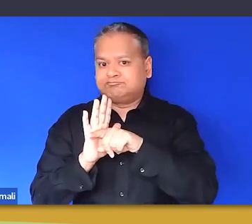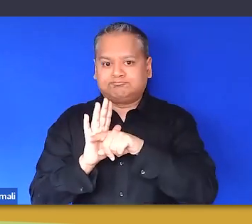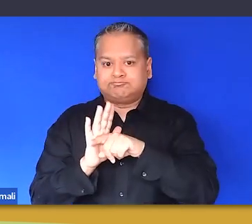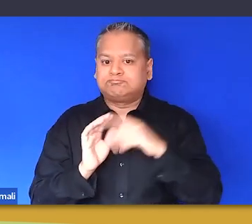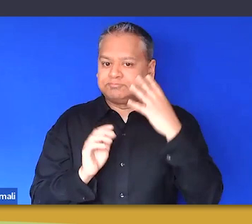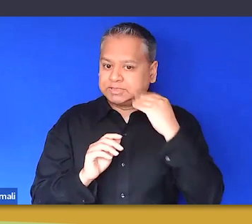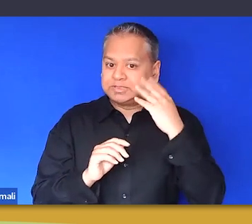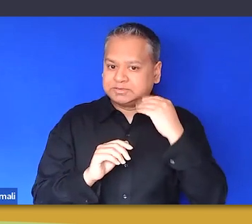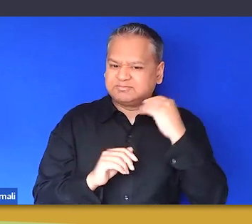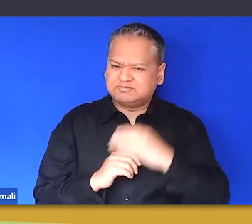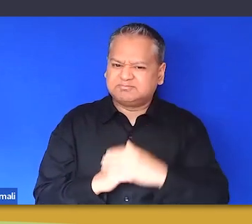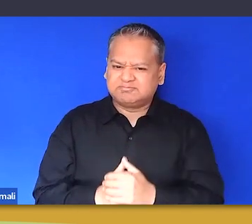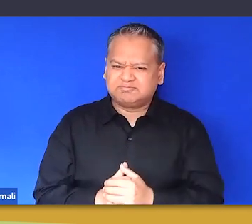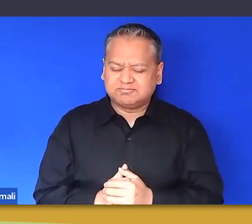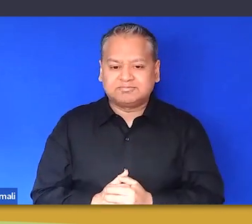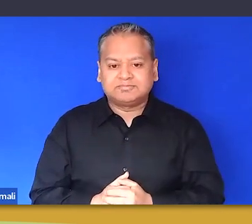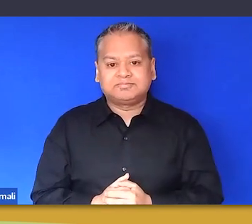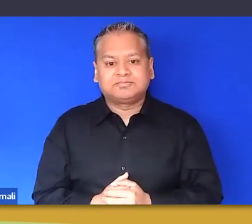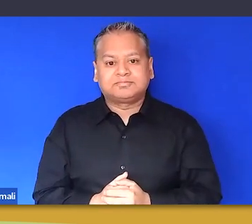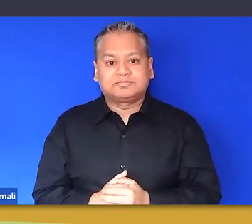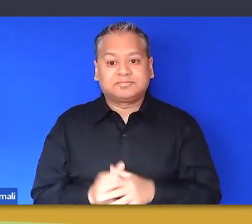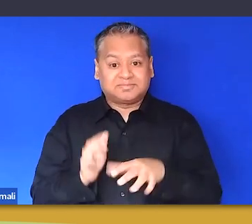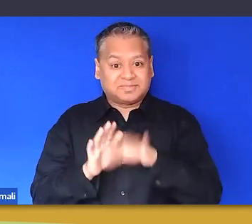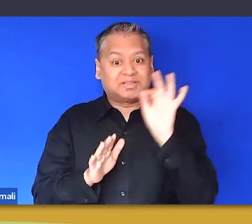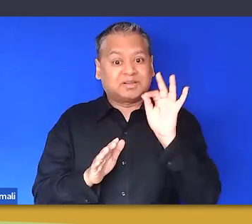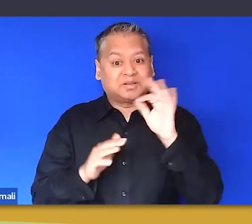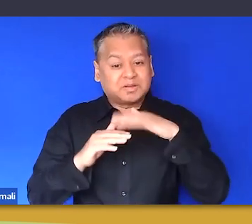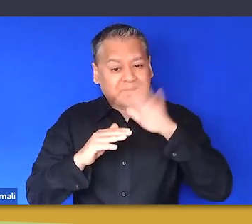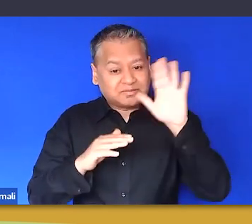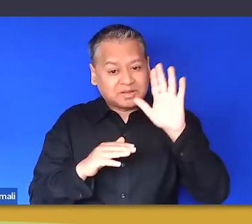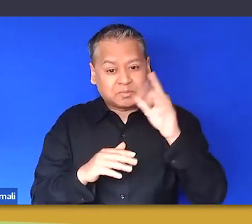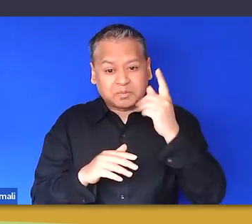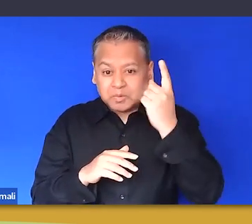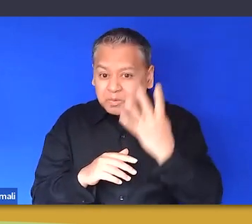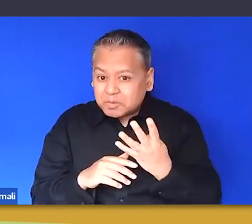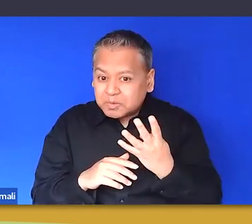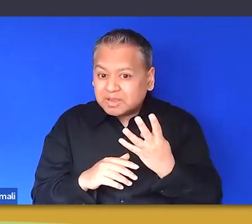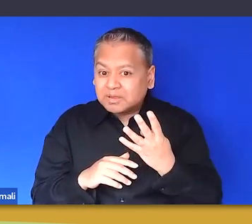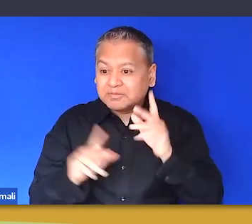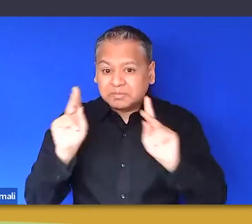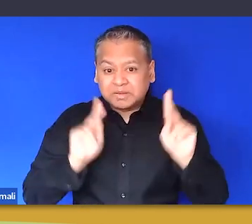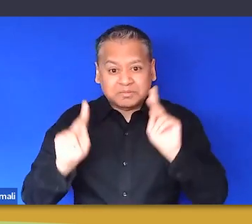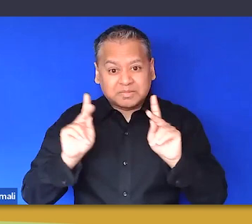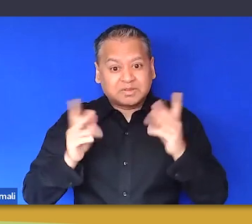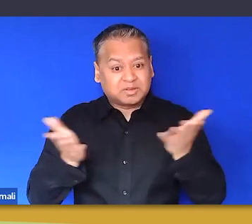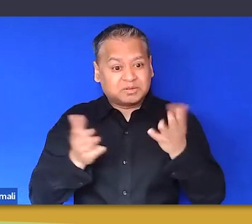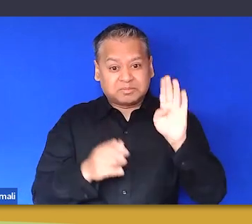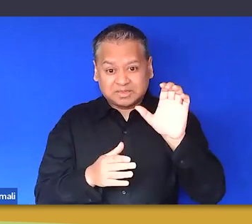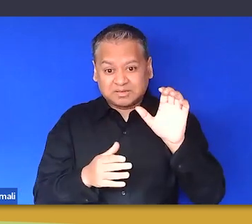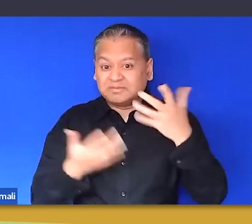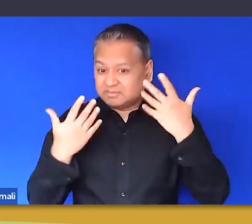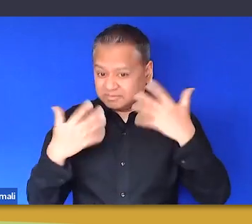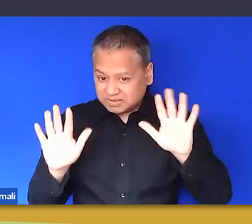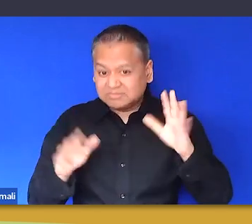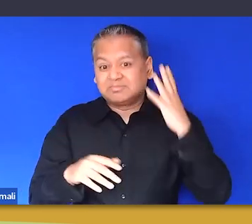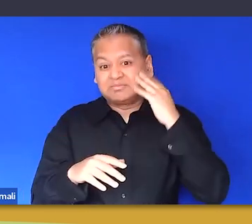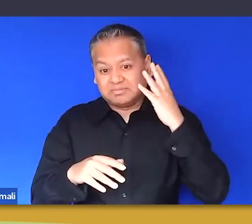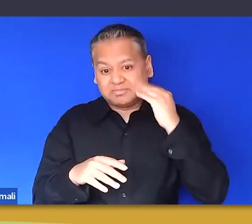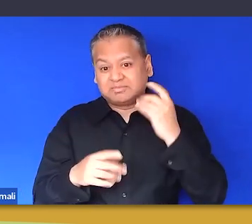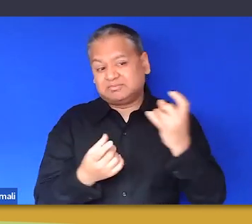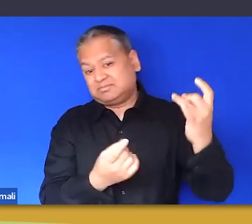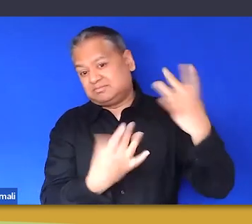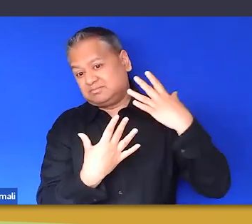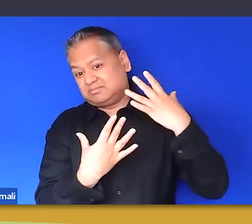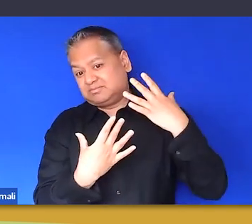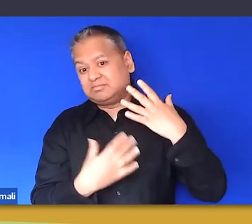Commissioner recently reported that more than a quarter of British Columbians had been victim of hatred or they